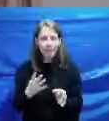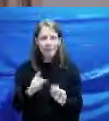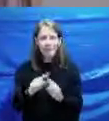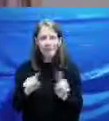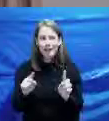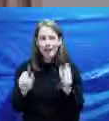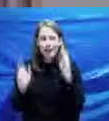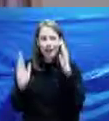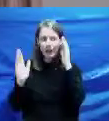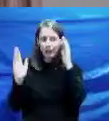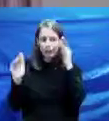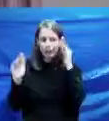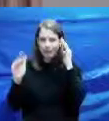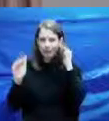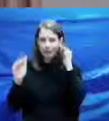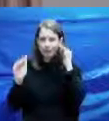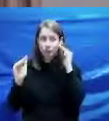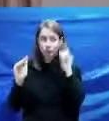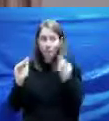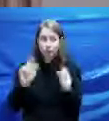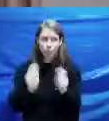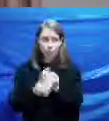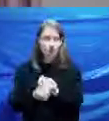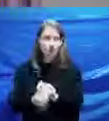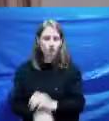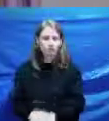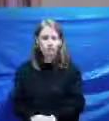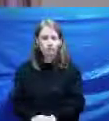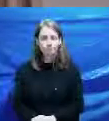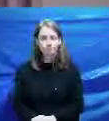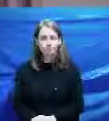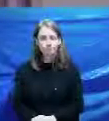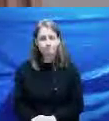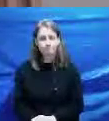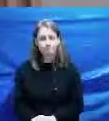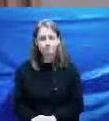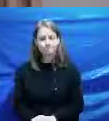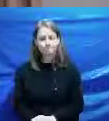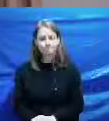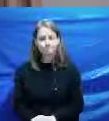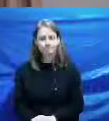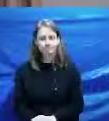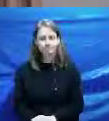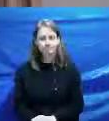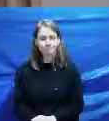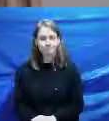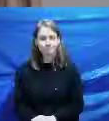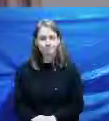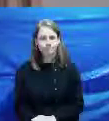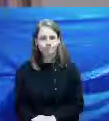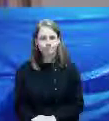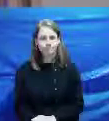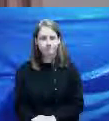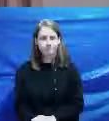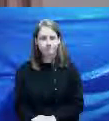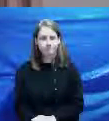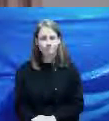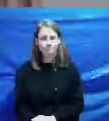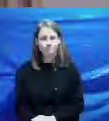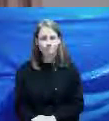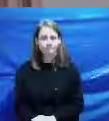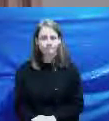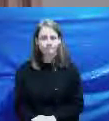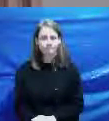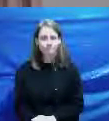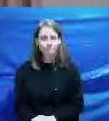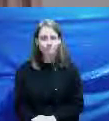really changing here. So these are kind of some flavors of what this might look like. So just so